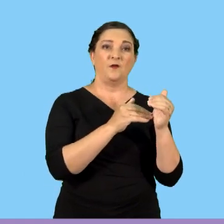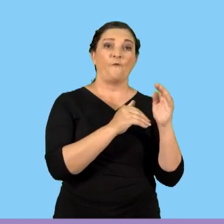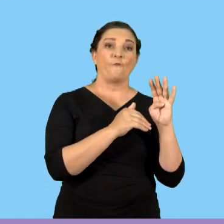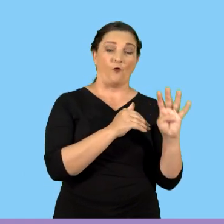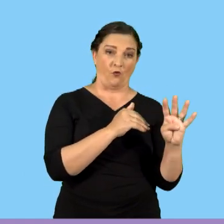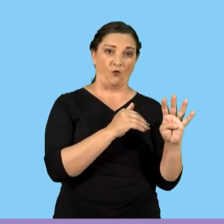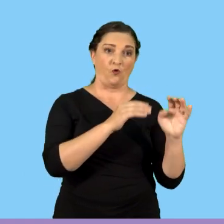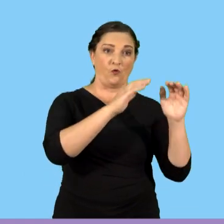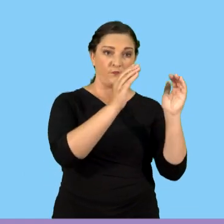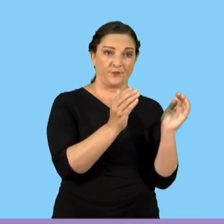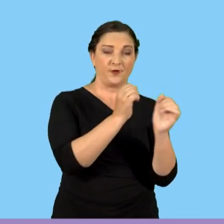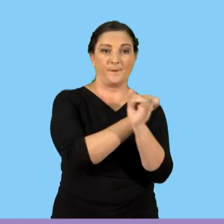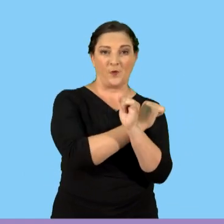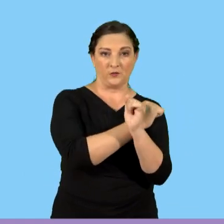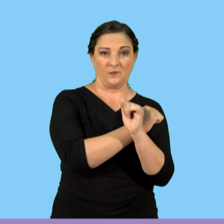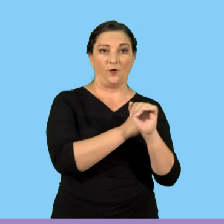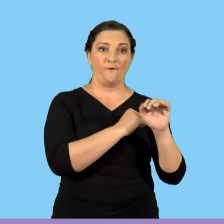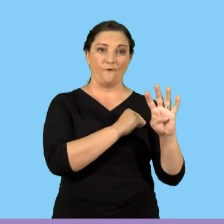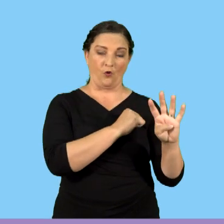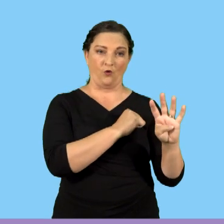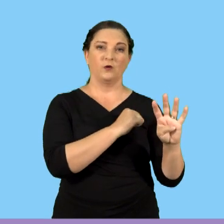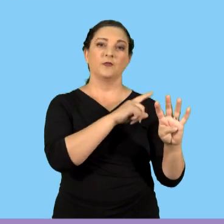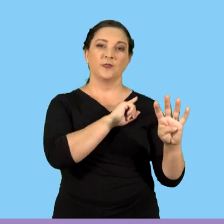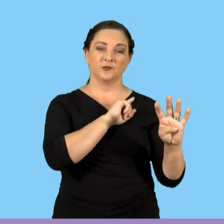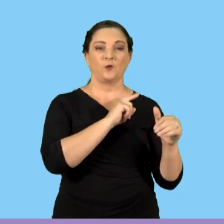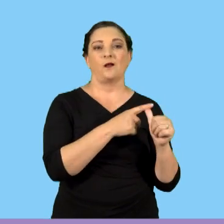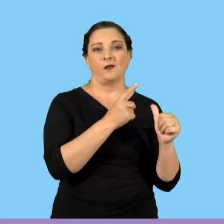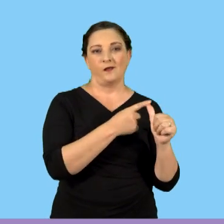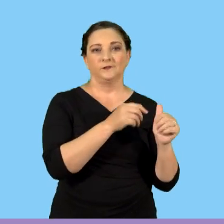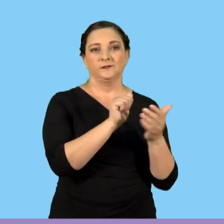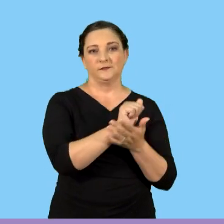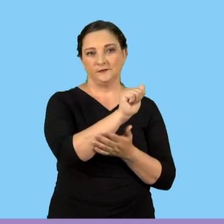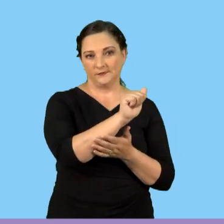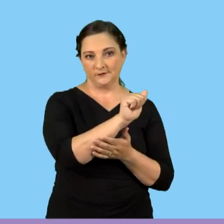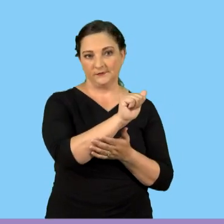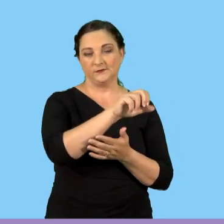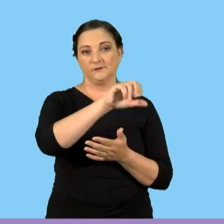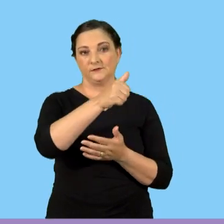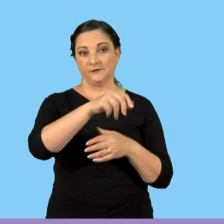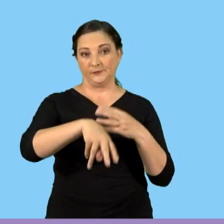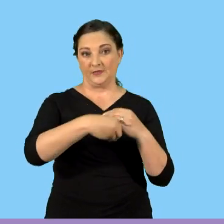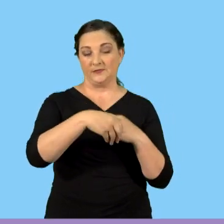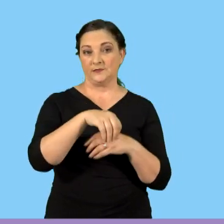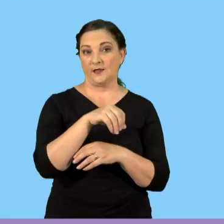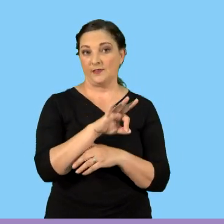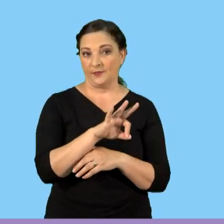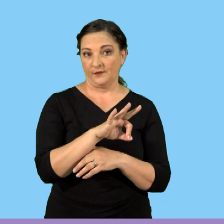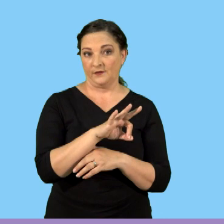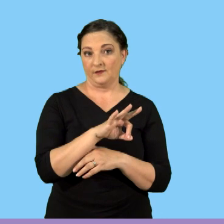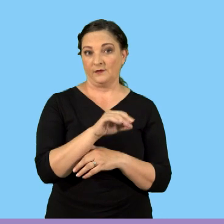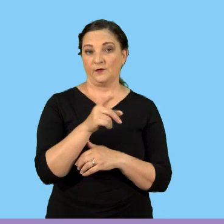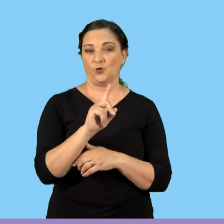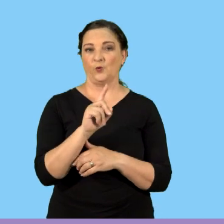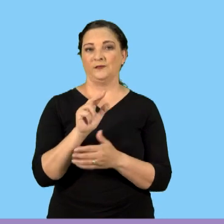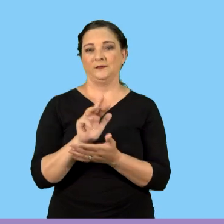by 4. So 2 squared is 4, and when we multiply it by 4, it does give us a 16. And when we add 3 to